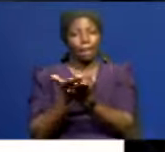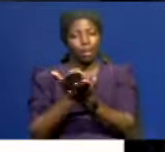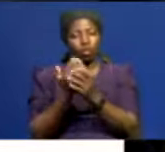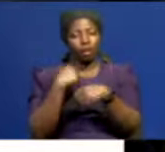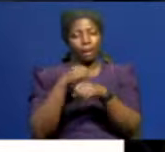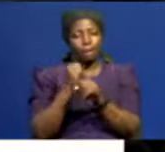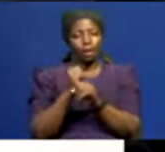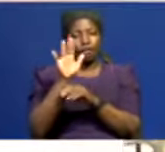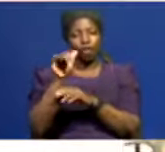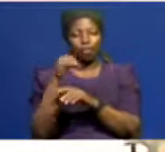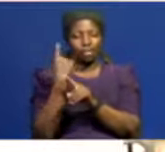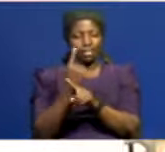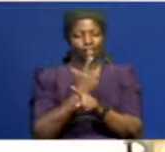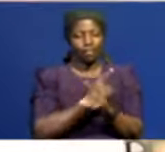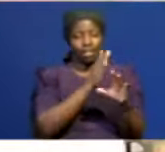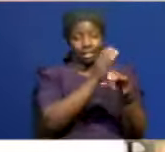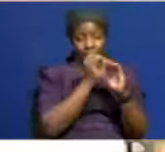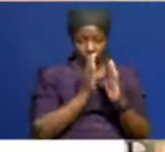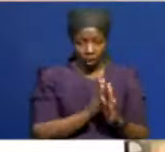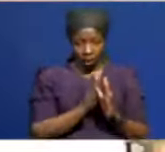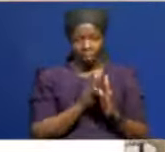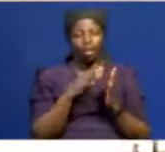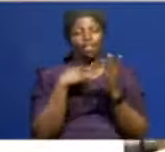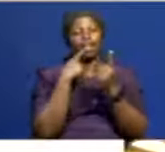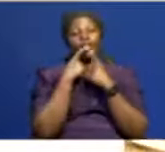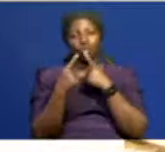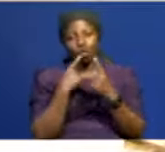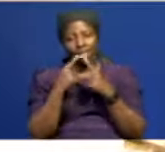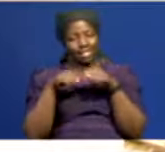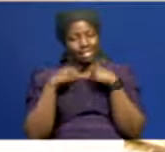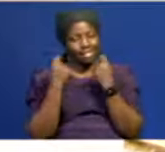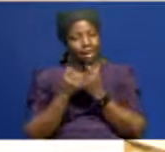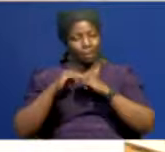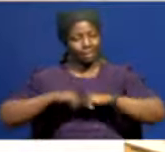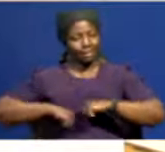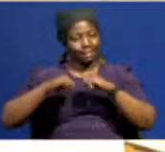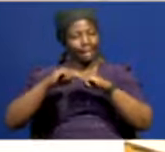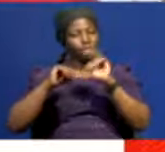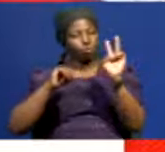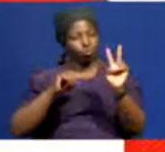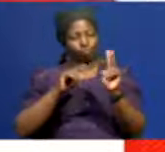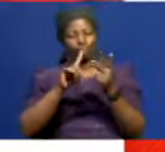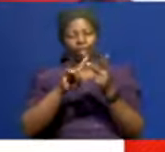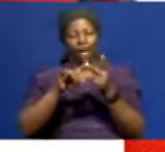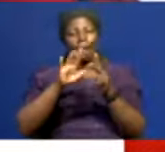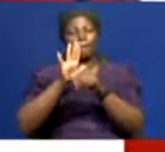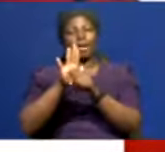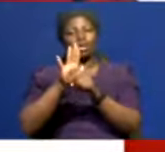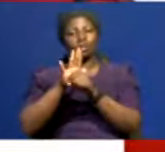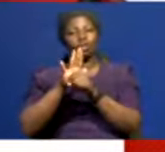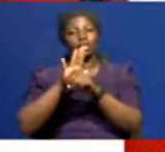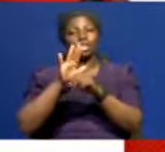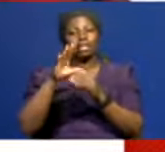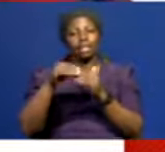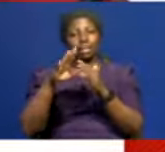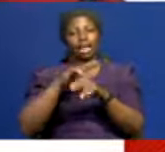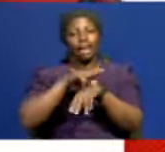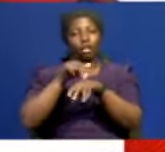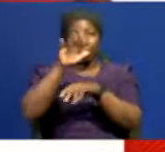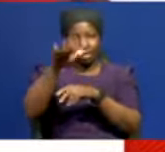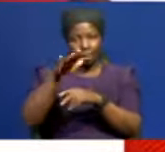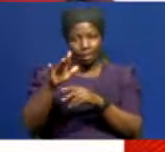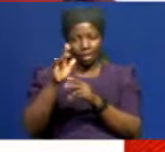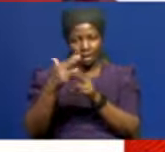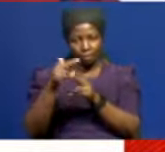by different stakeholders. The dialogue team, co-chaired by National Assembly Majority Leader Kimani Ichung'wah and former